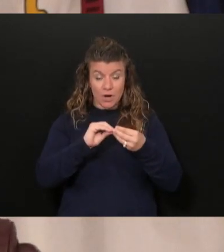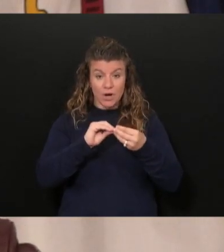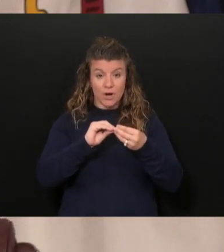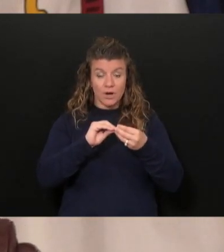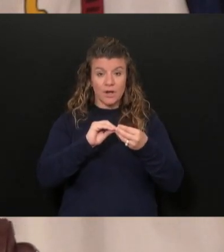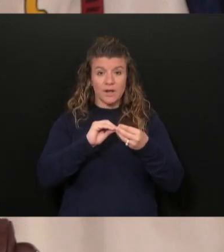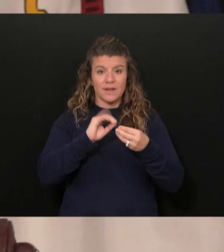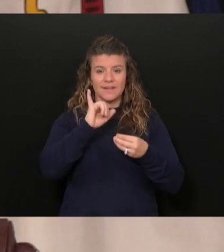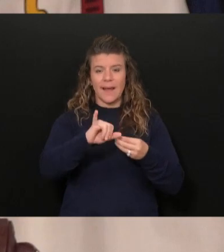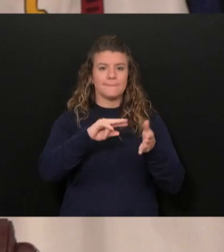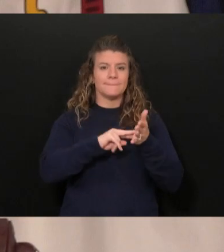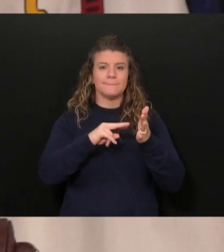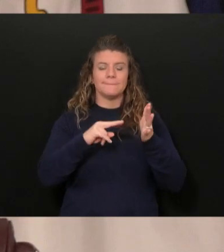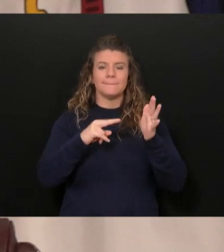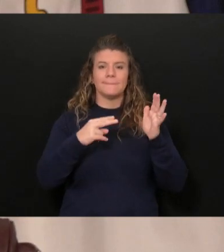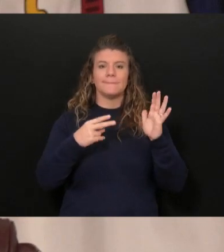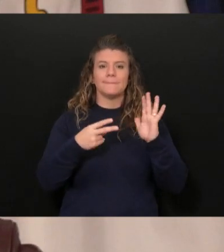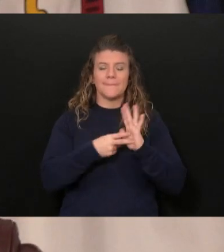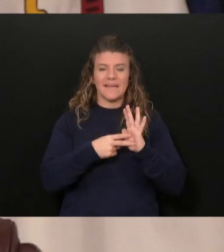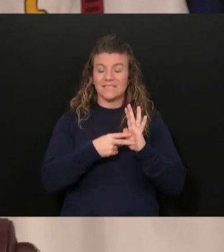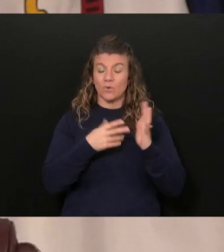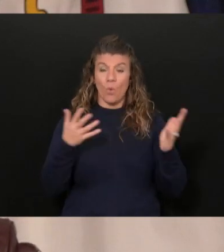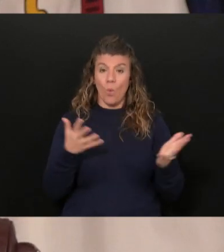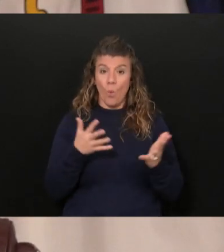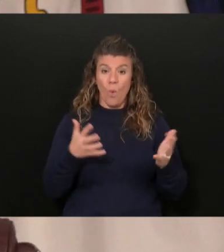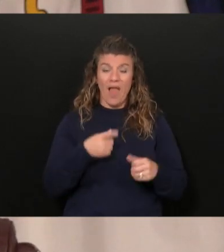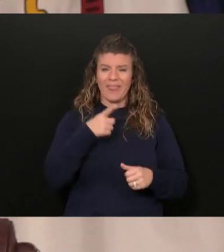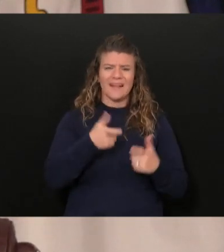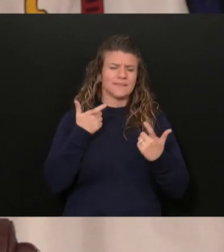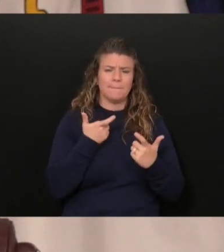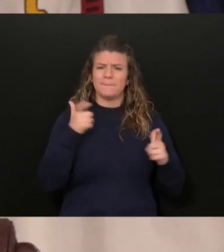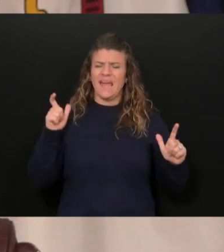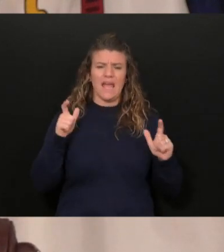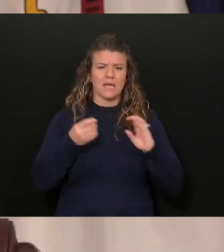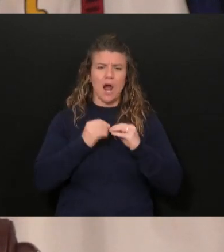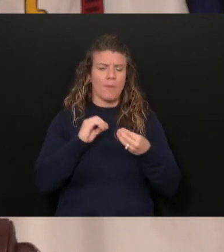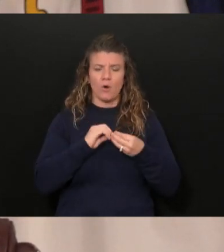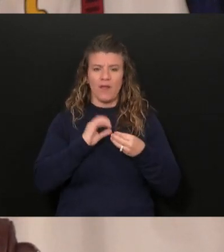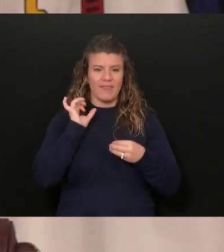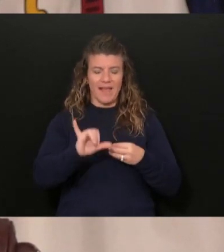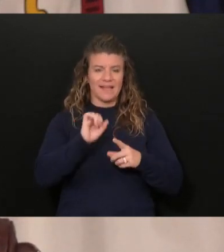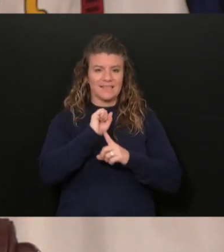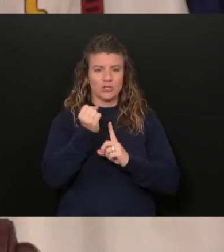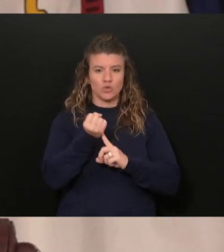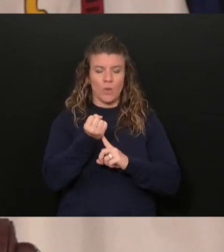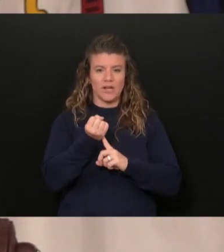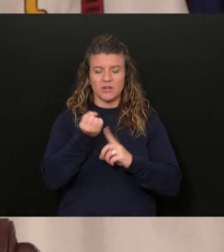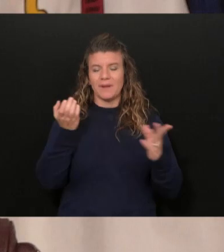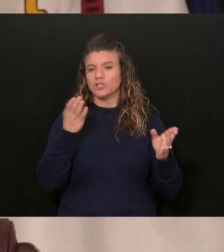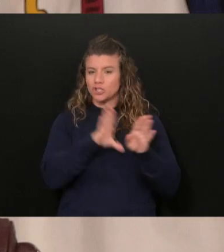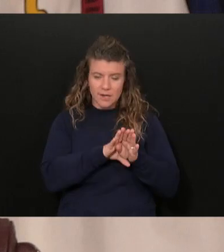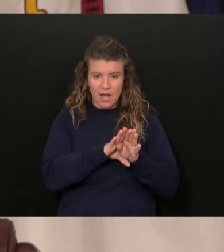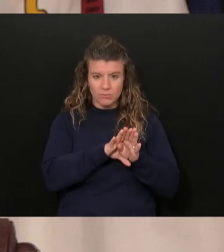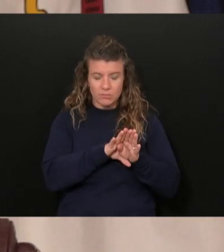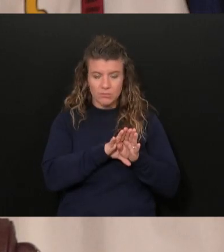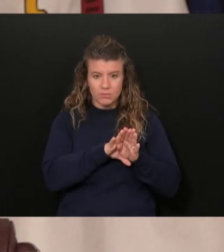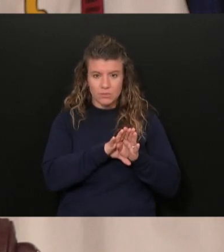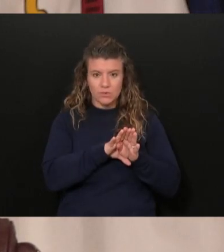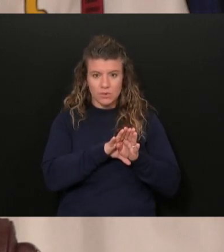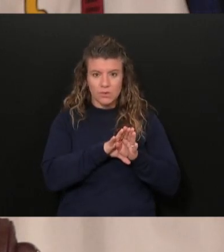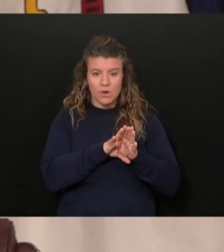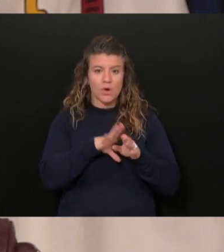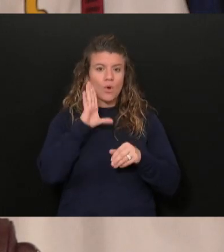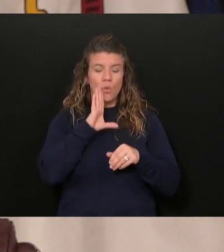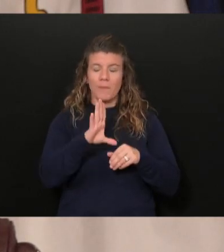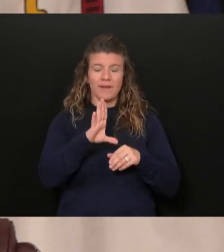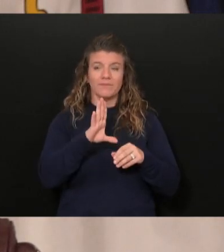be a catastrophic type number, that this situation, as far as being shut down, would for the most part